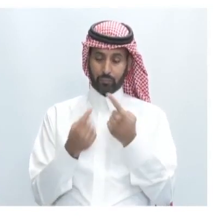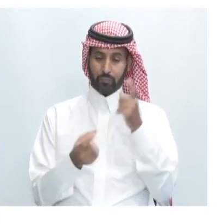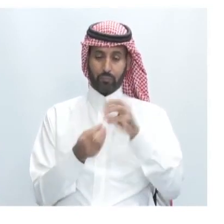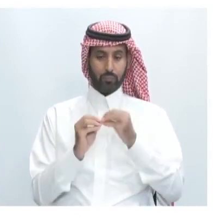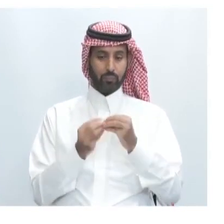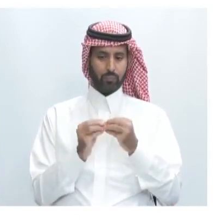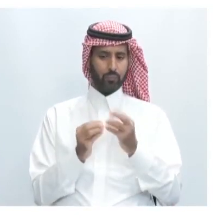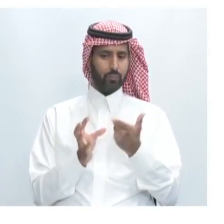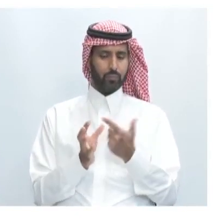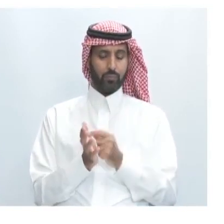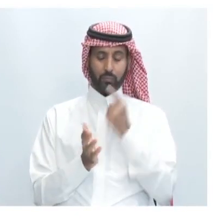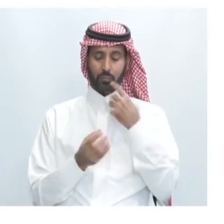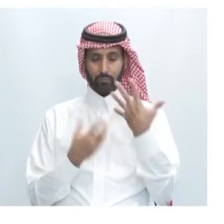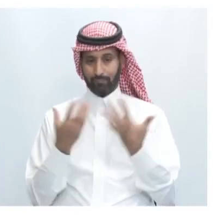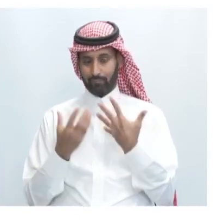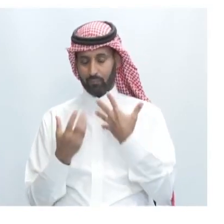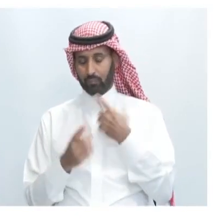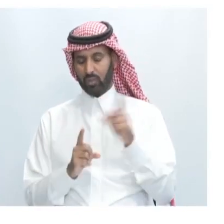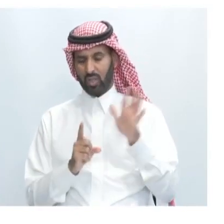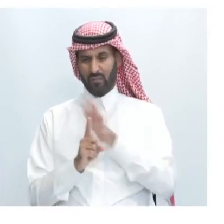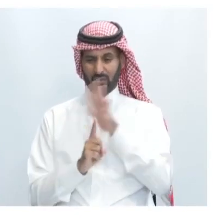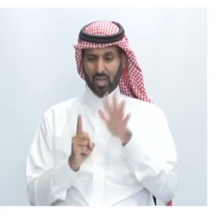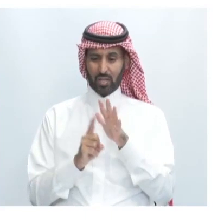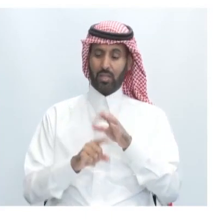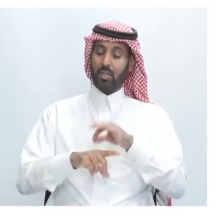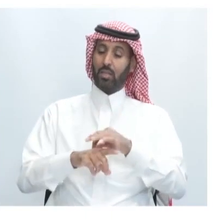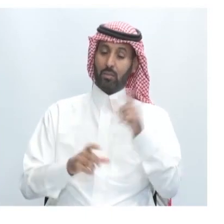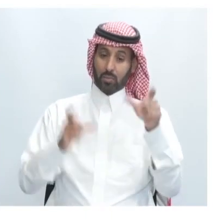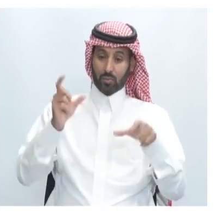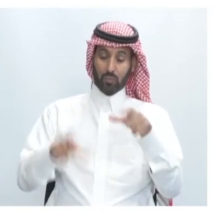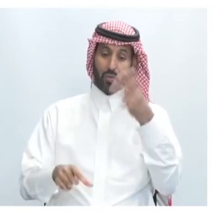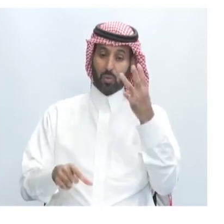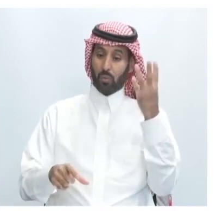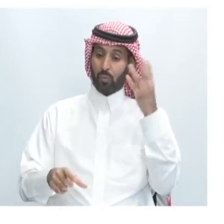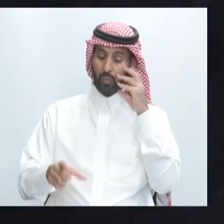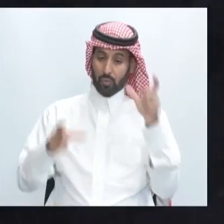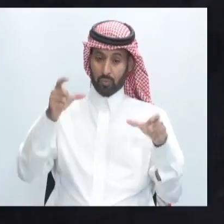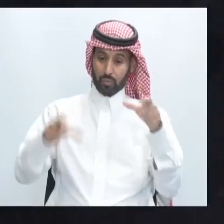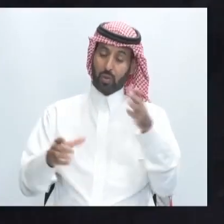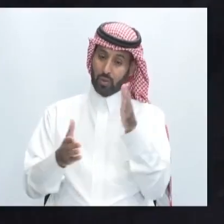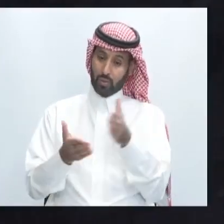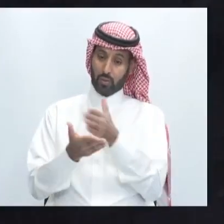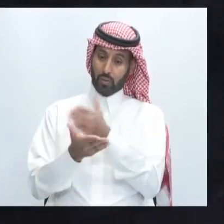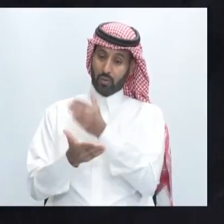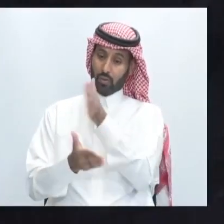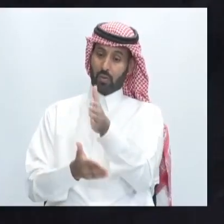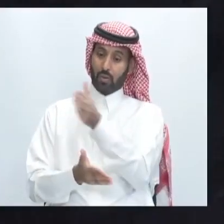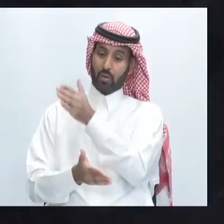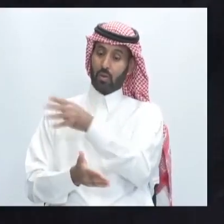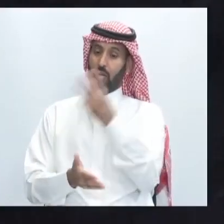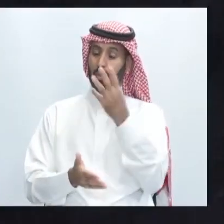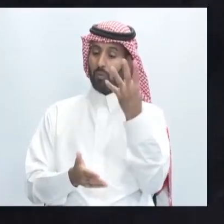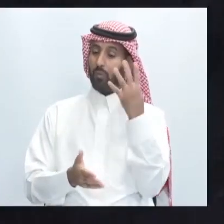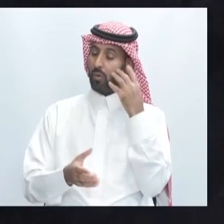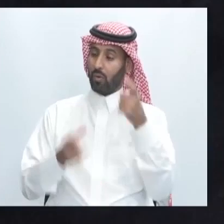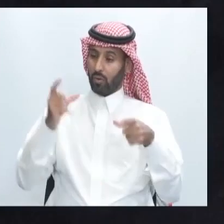colors and their effect on people in groups of three or four. So divide yourselves in groups of three and four